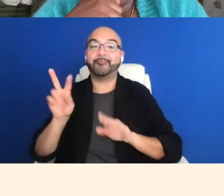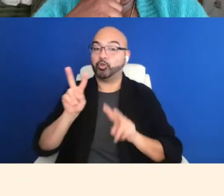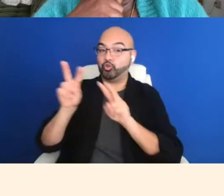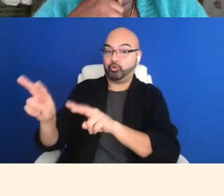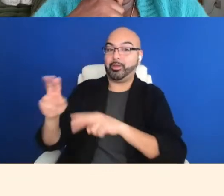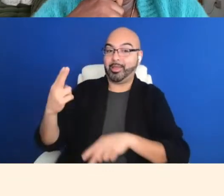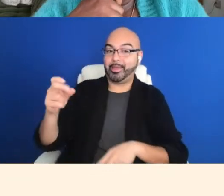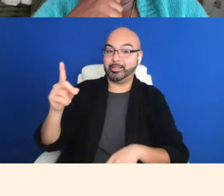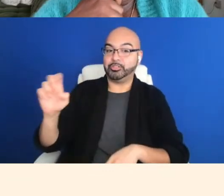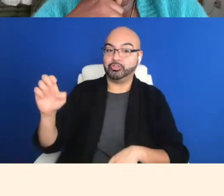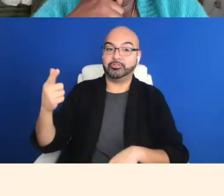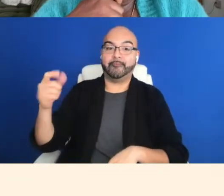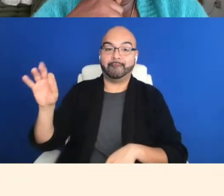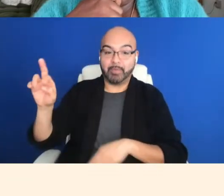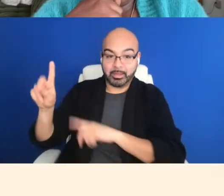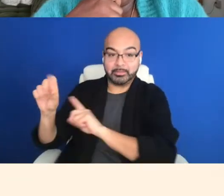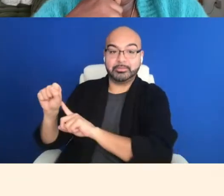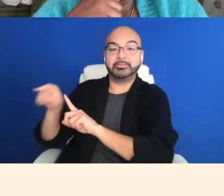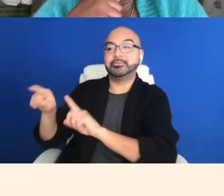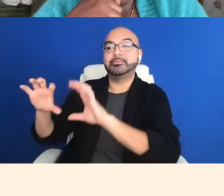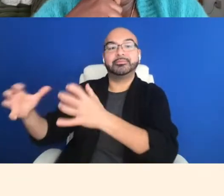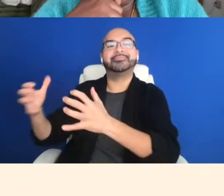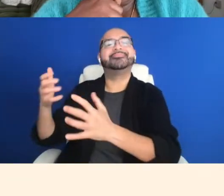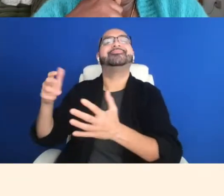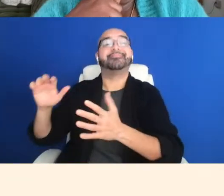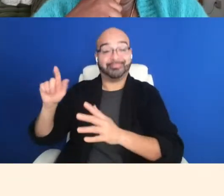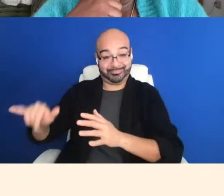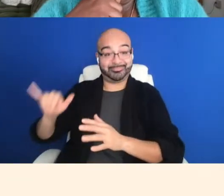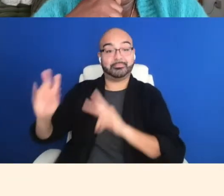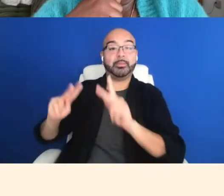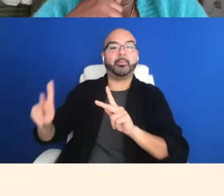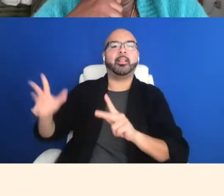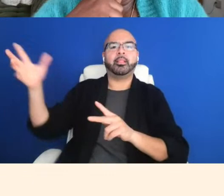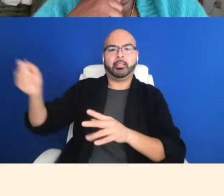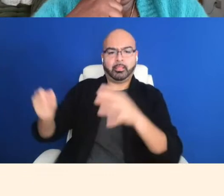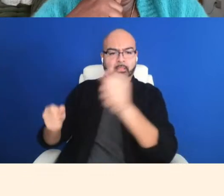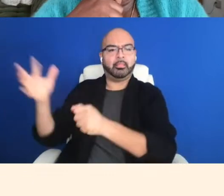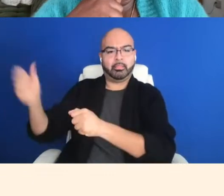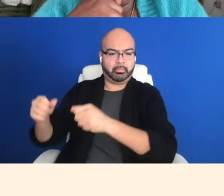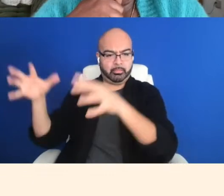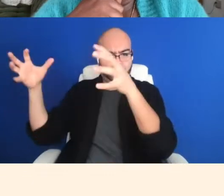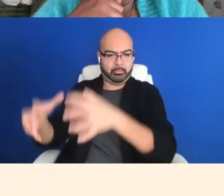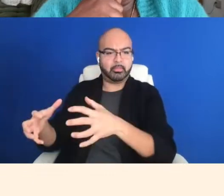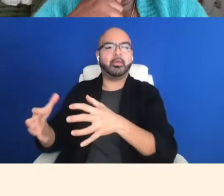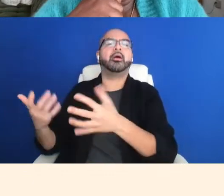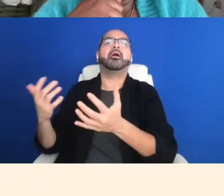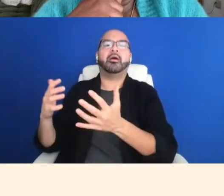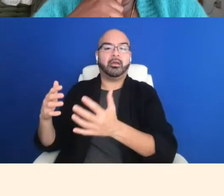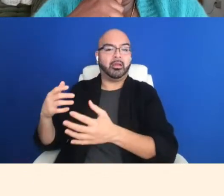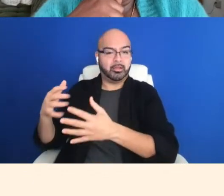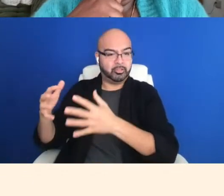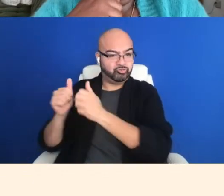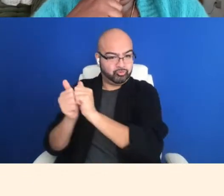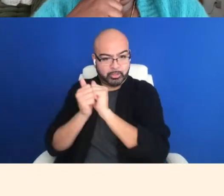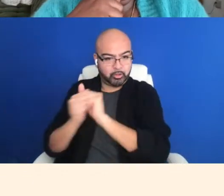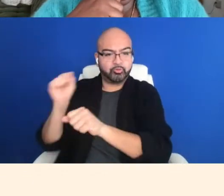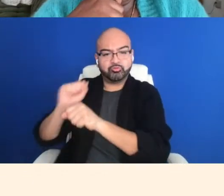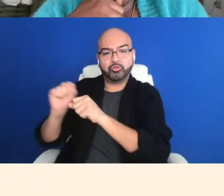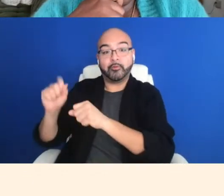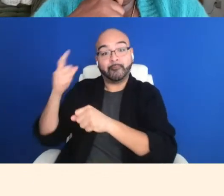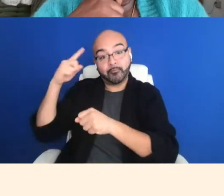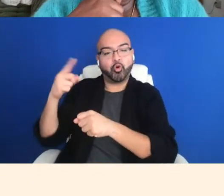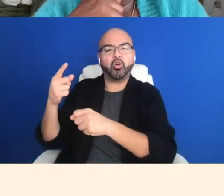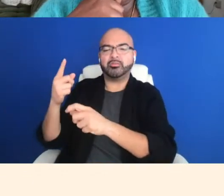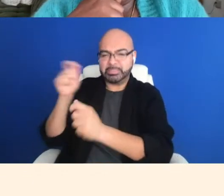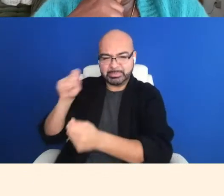investment account, those are collectives of people combining economic action to create an outcome. So East